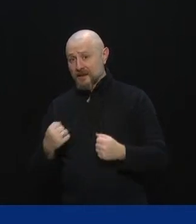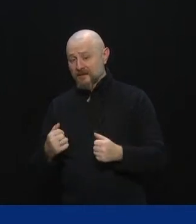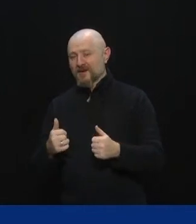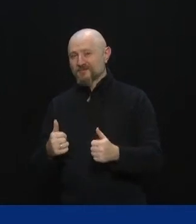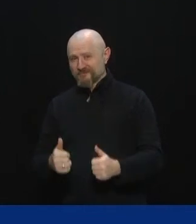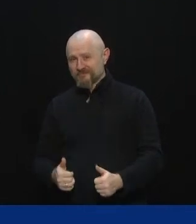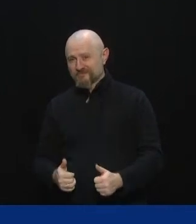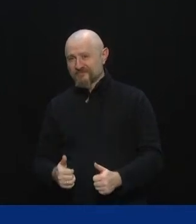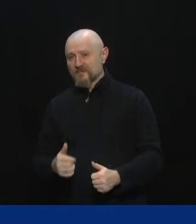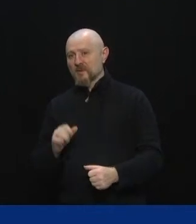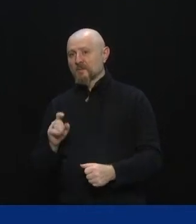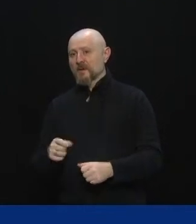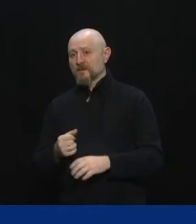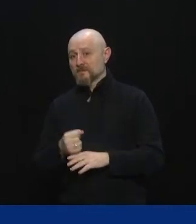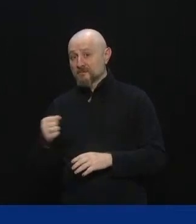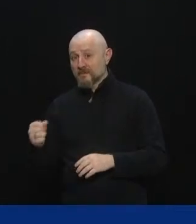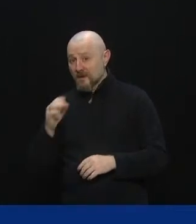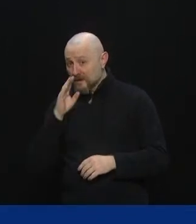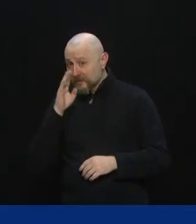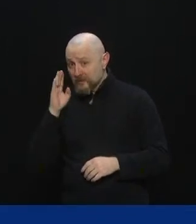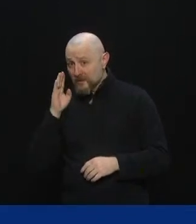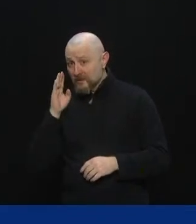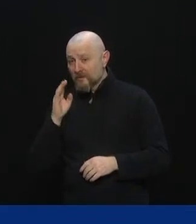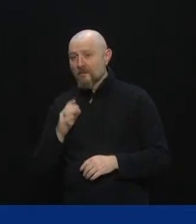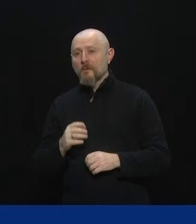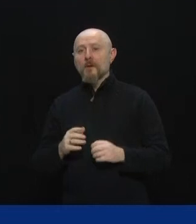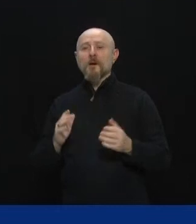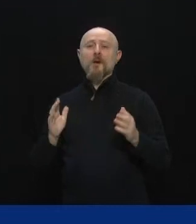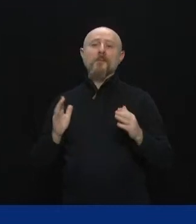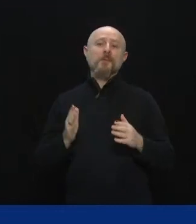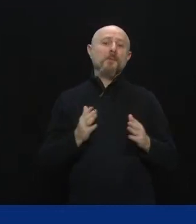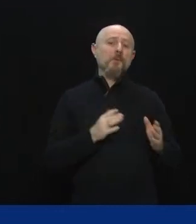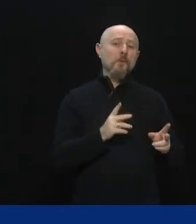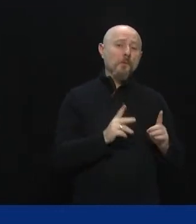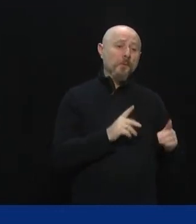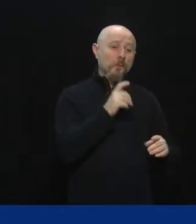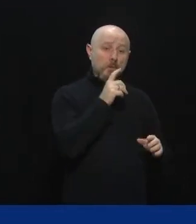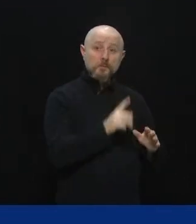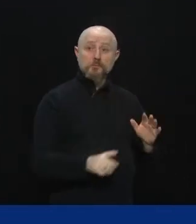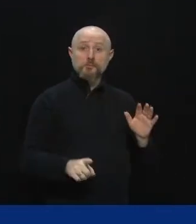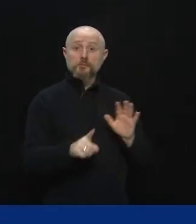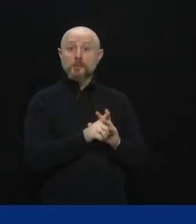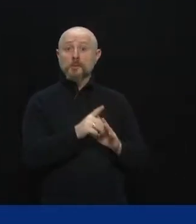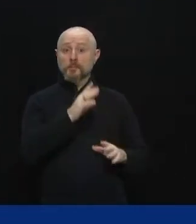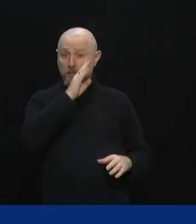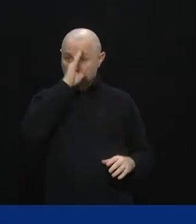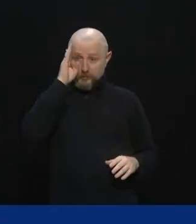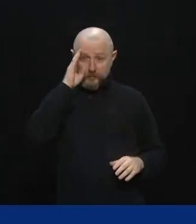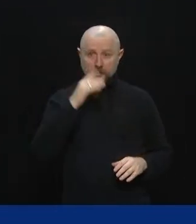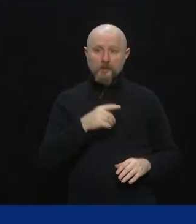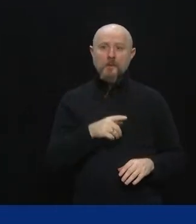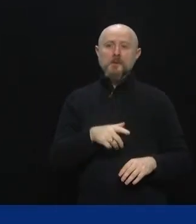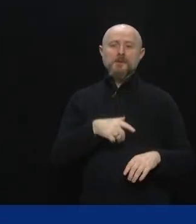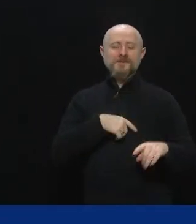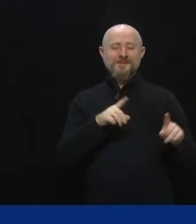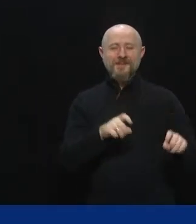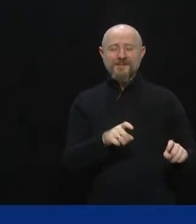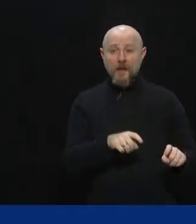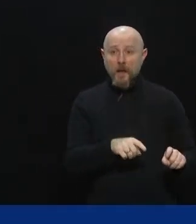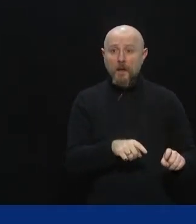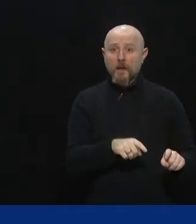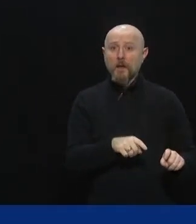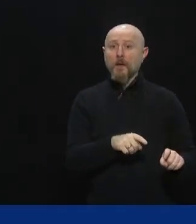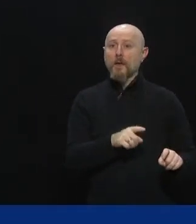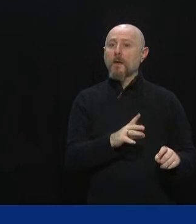that severe. Versus people who present themselves to a hospital are automatically tested as a matter of routine now, which is